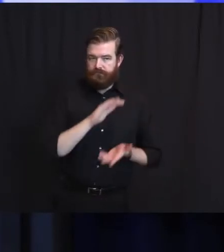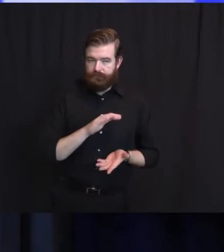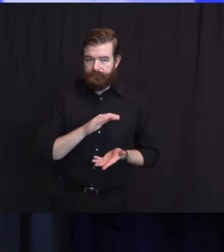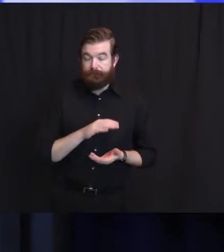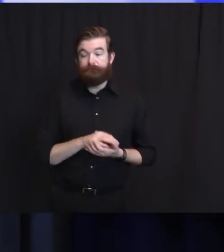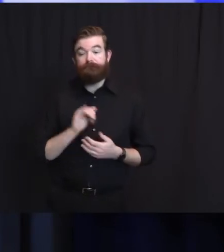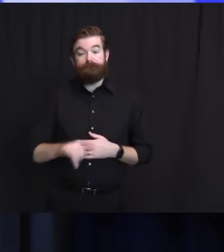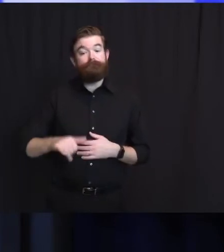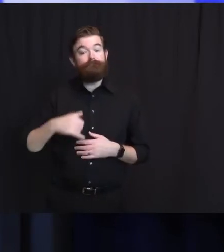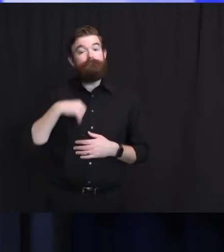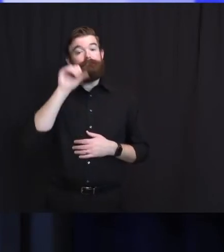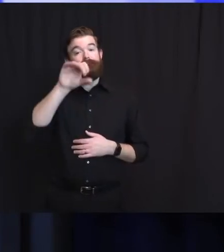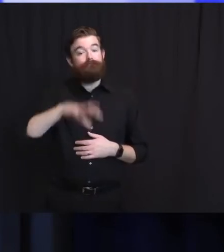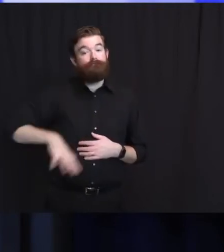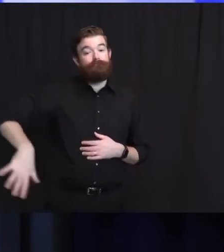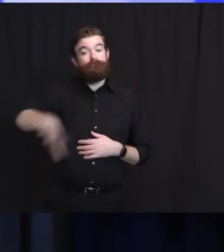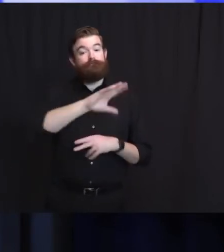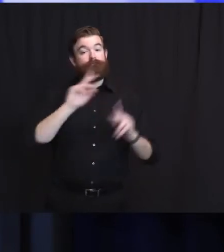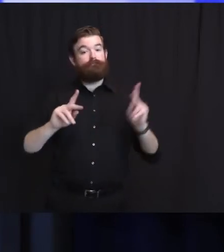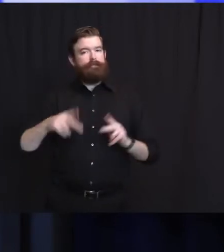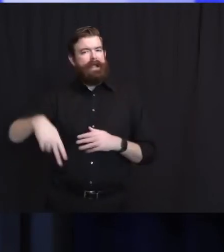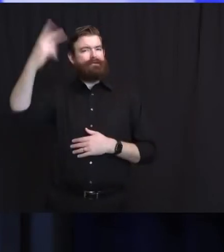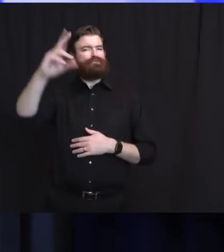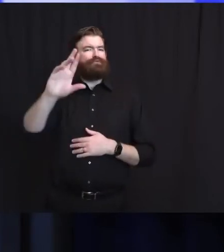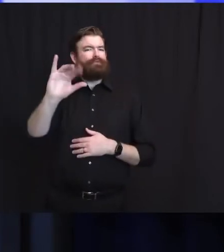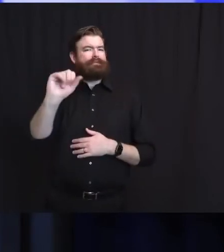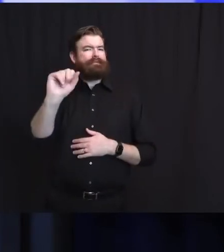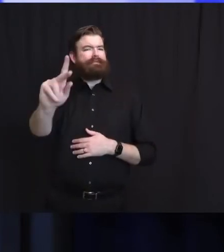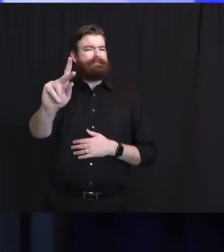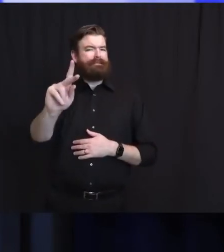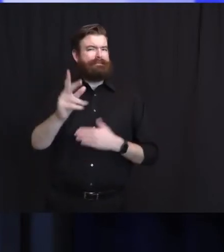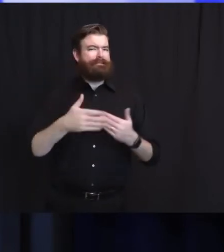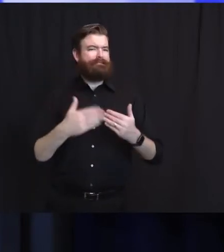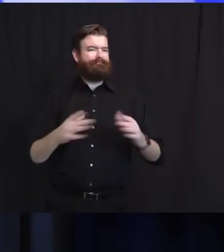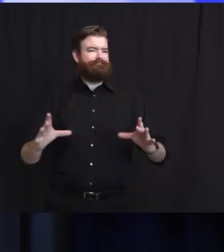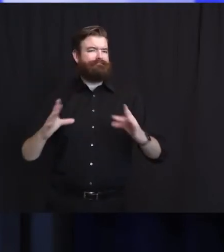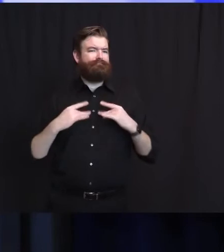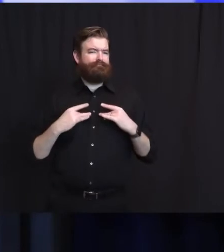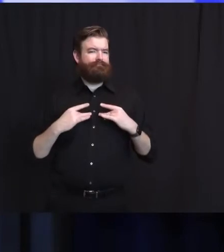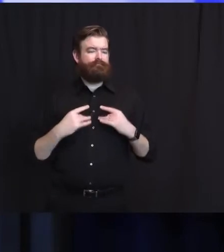number of individuals involved, this will take some time, but the